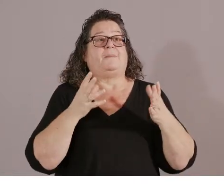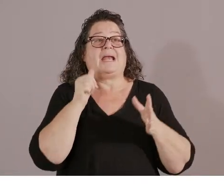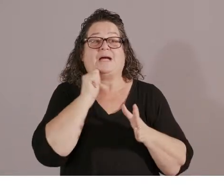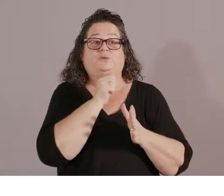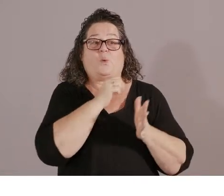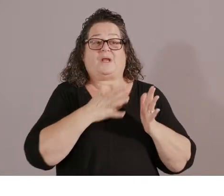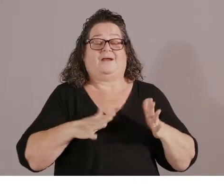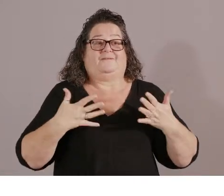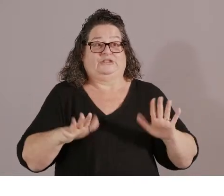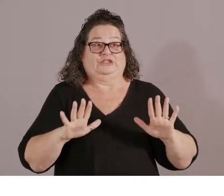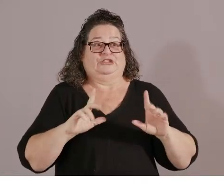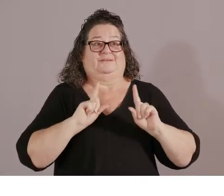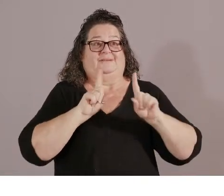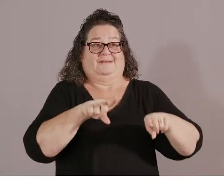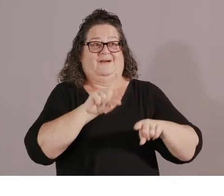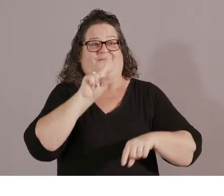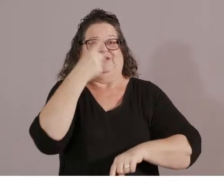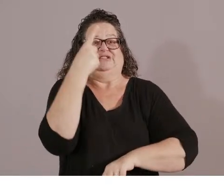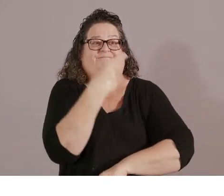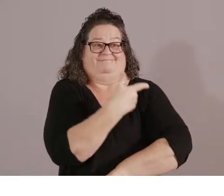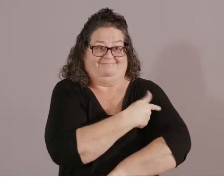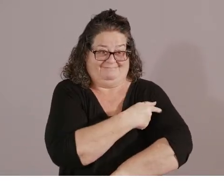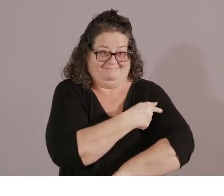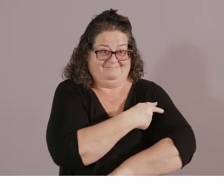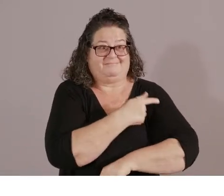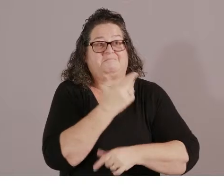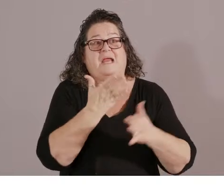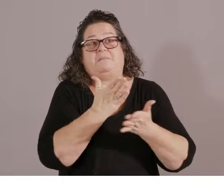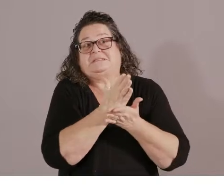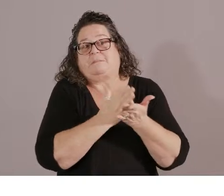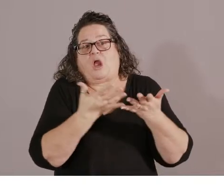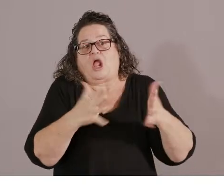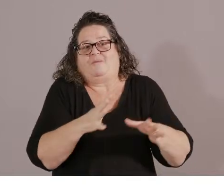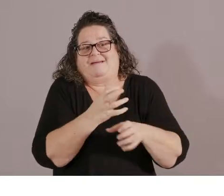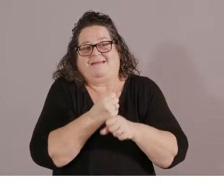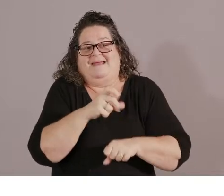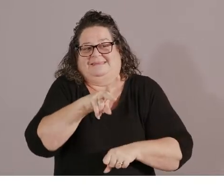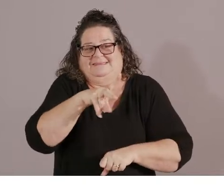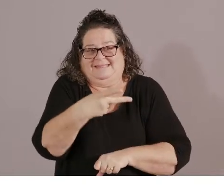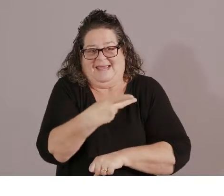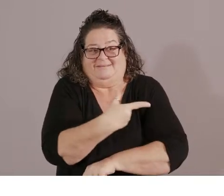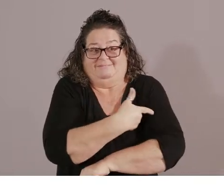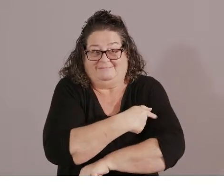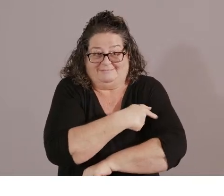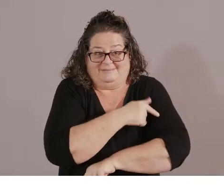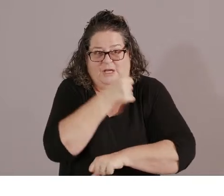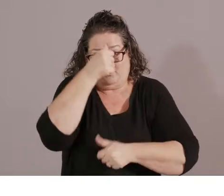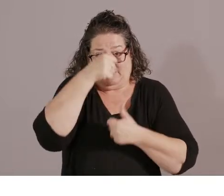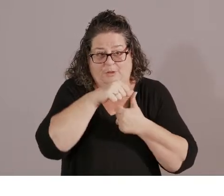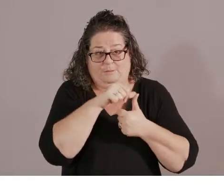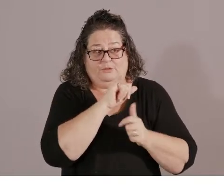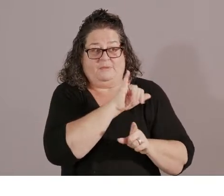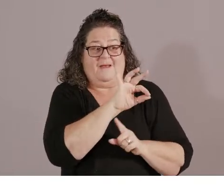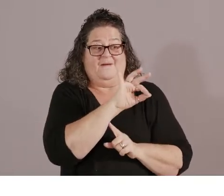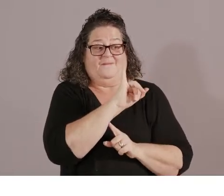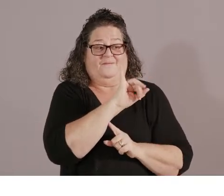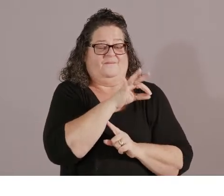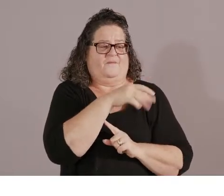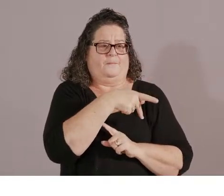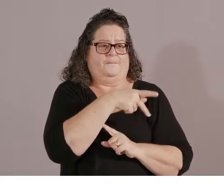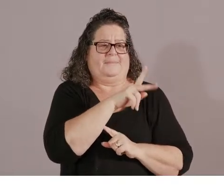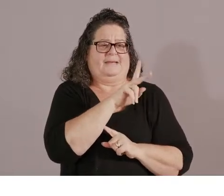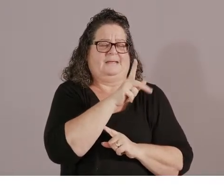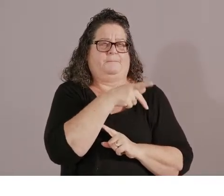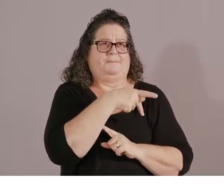series or the entire series. Remember, for the Pfizer and the Moderna, it is a 2-dose series, and